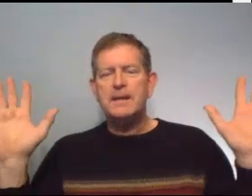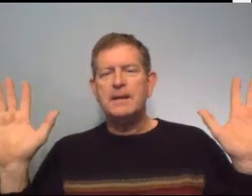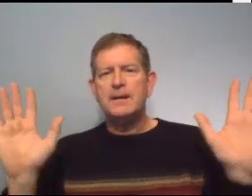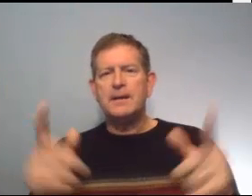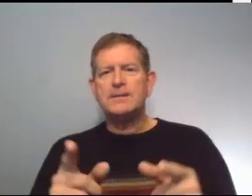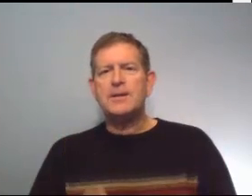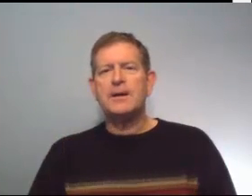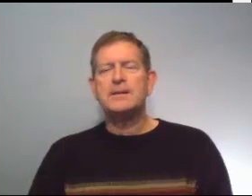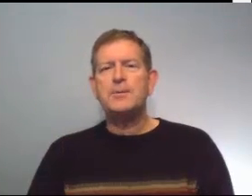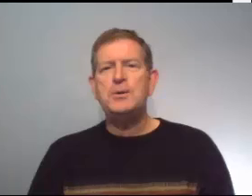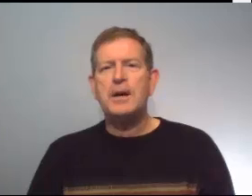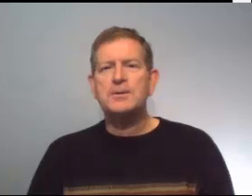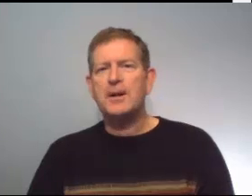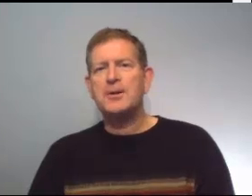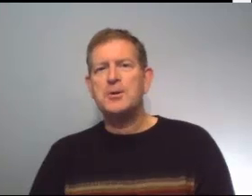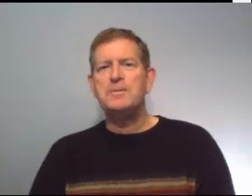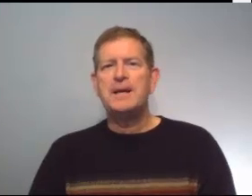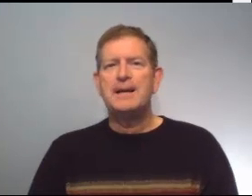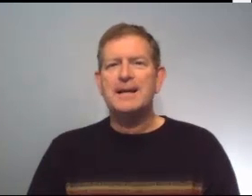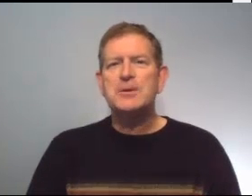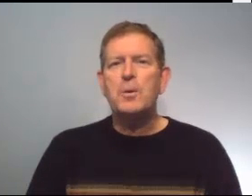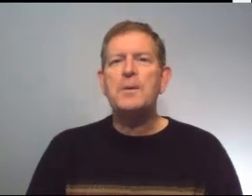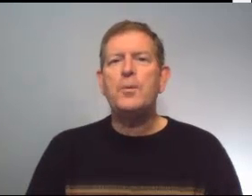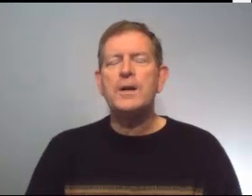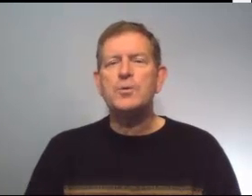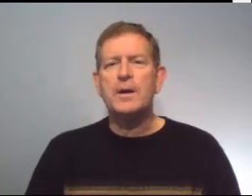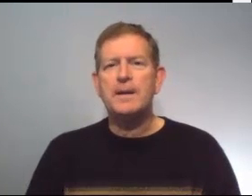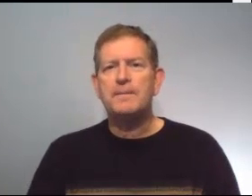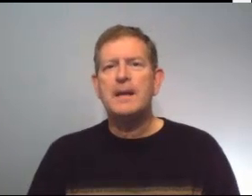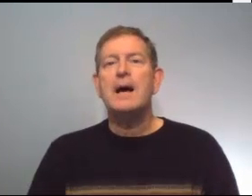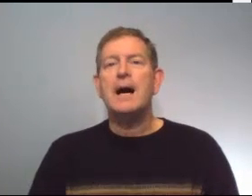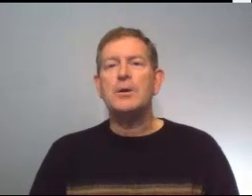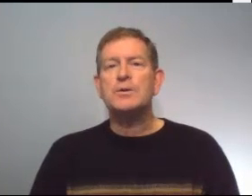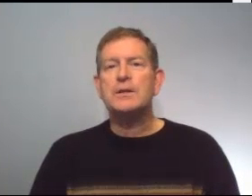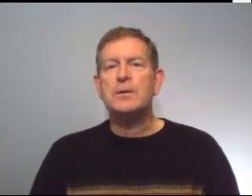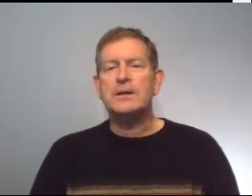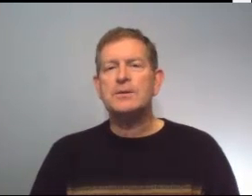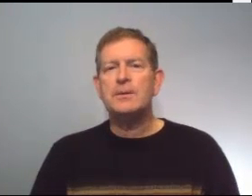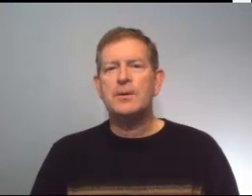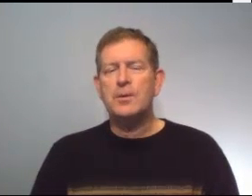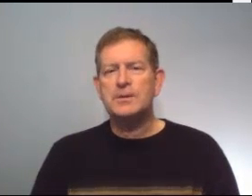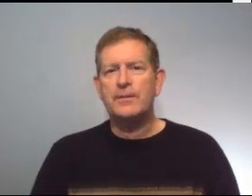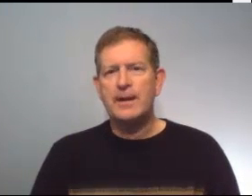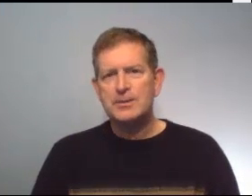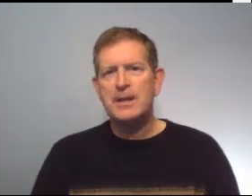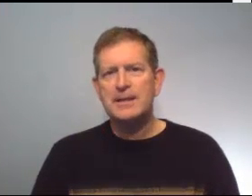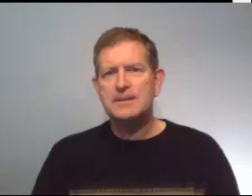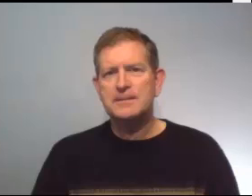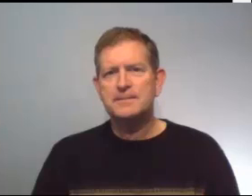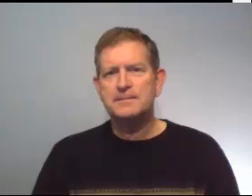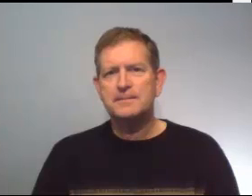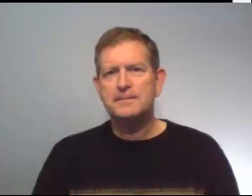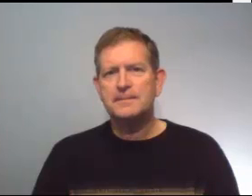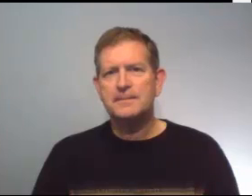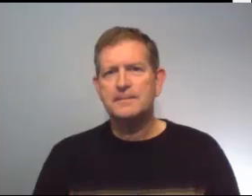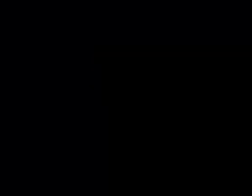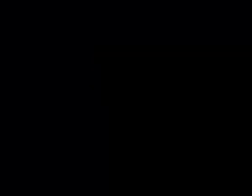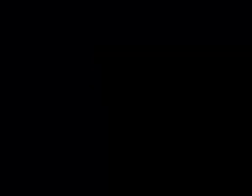Okay, it's up to you now. It's all on you. Lesson 1.20. Adiosito. I'll see you in the course of our next class.